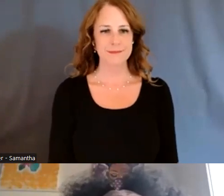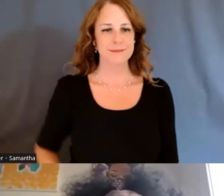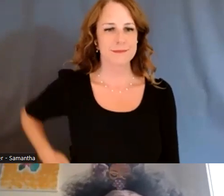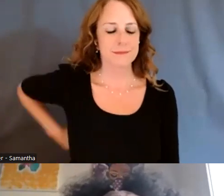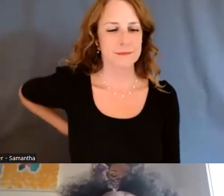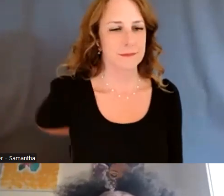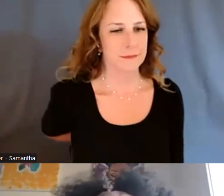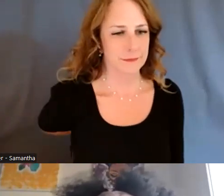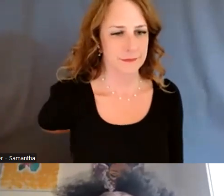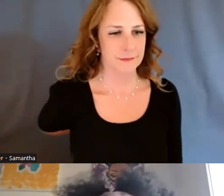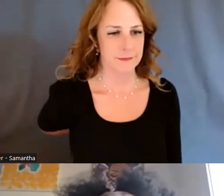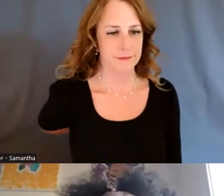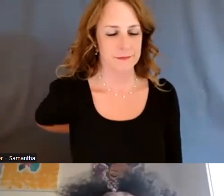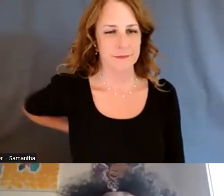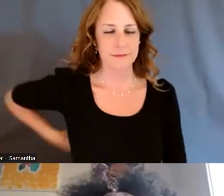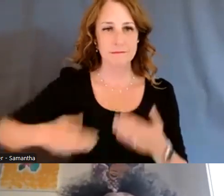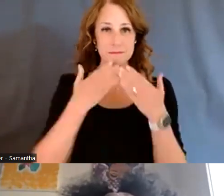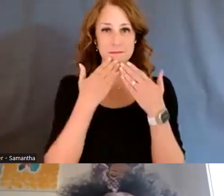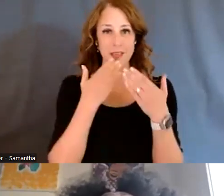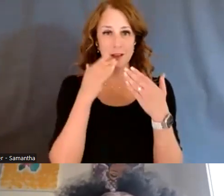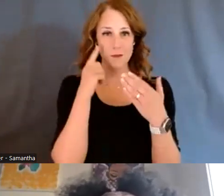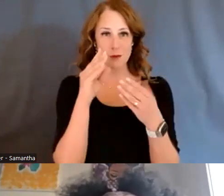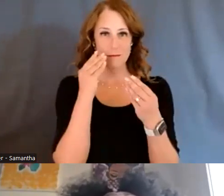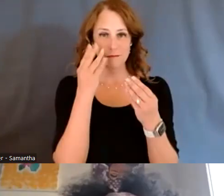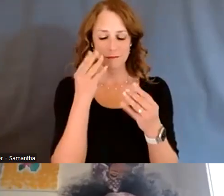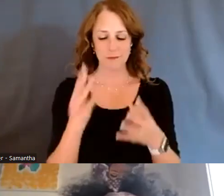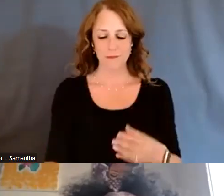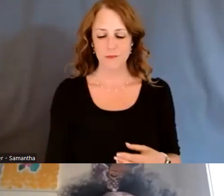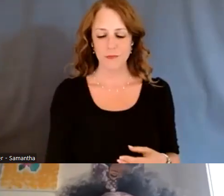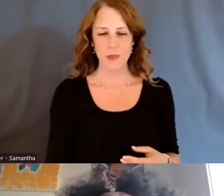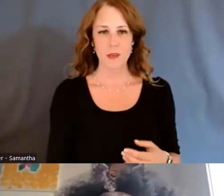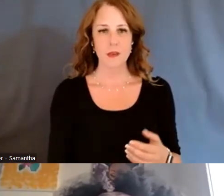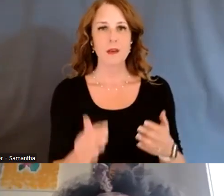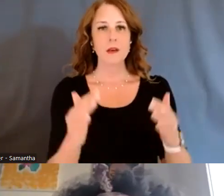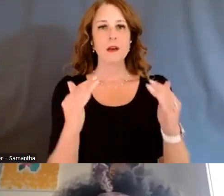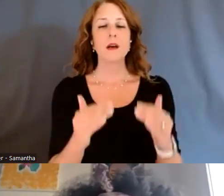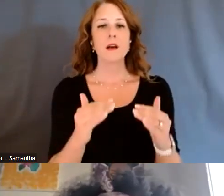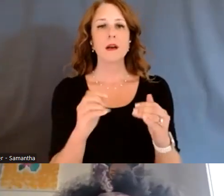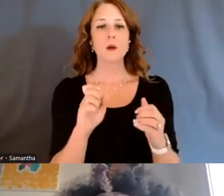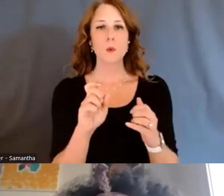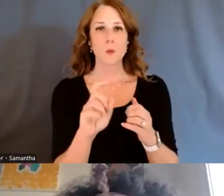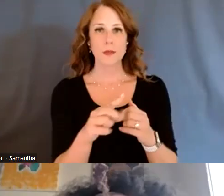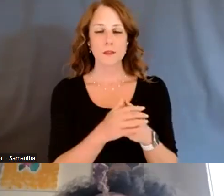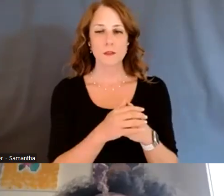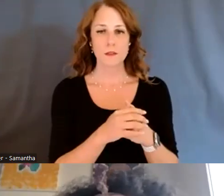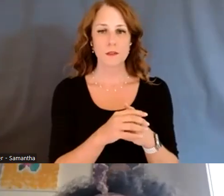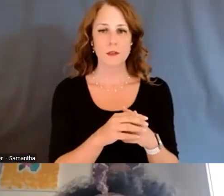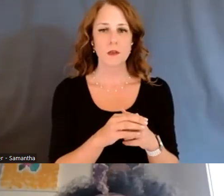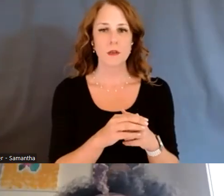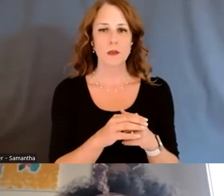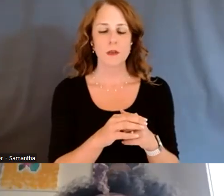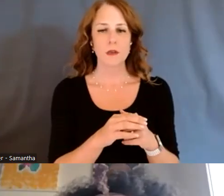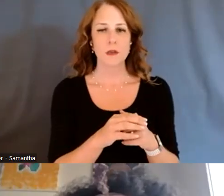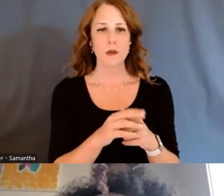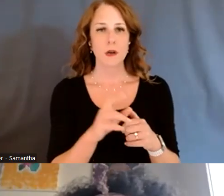Thank you so much for sharing all of that. Okay, so moving on to our next question. What should a